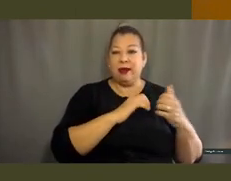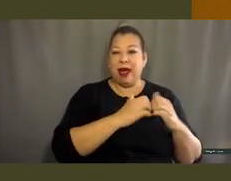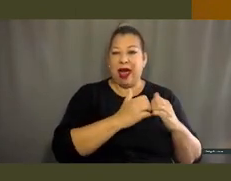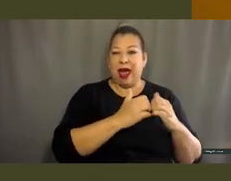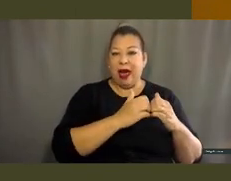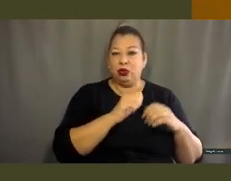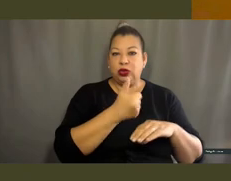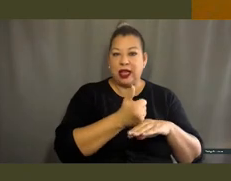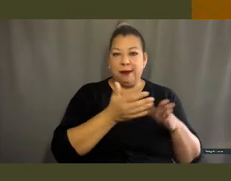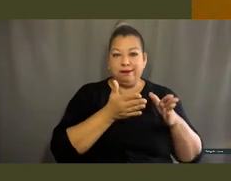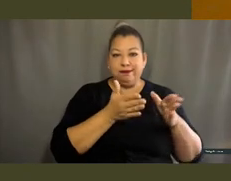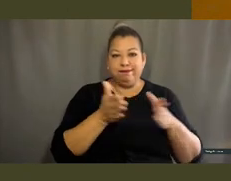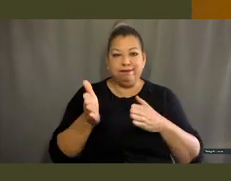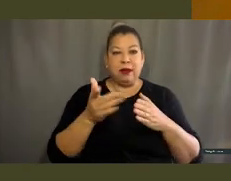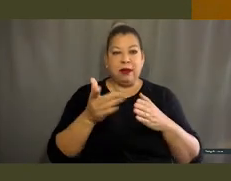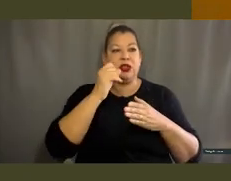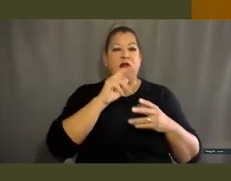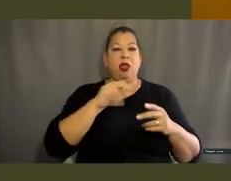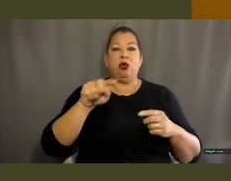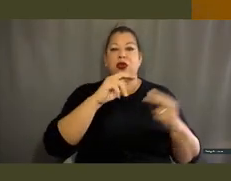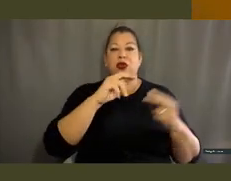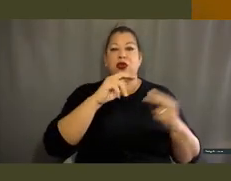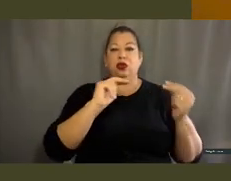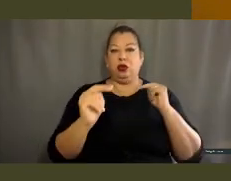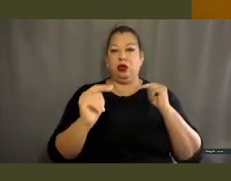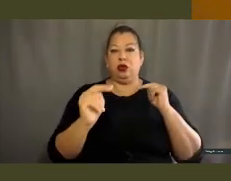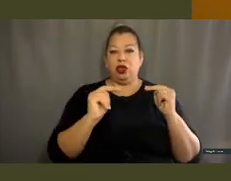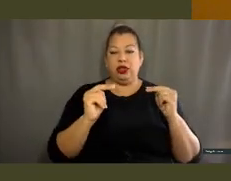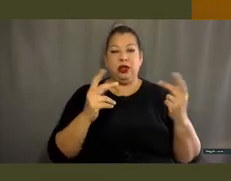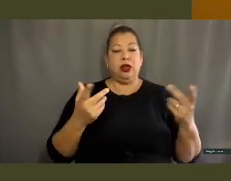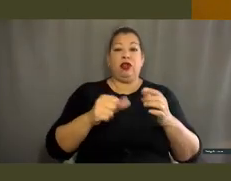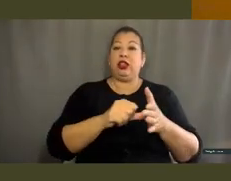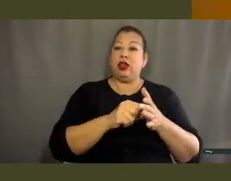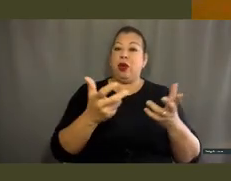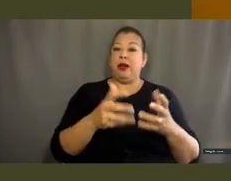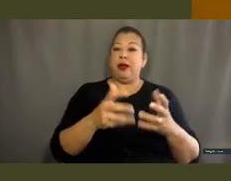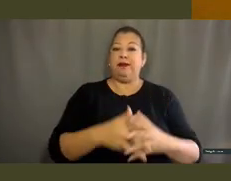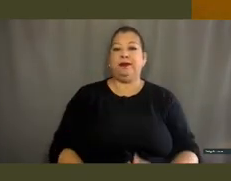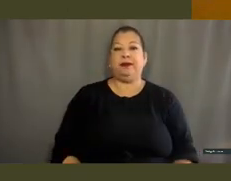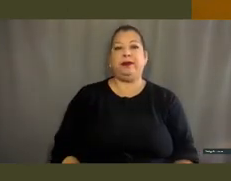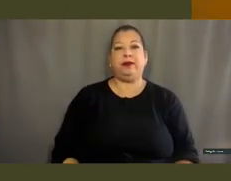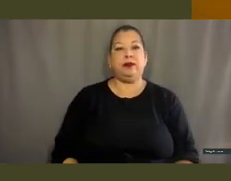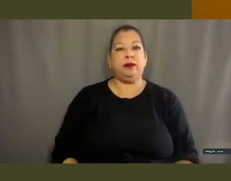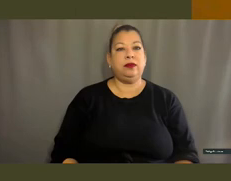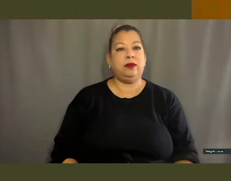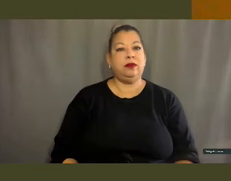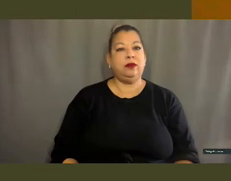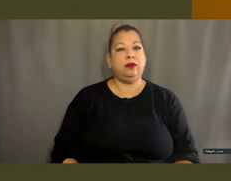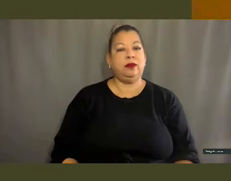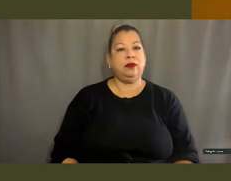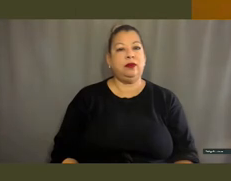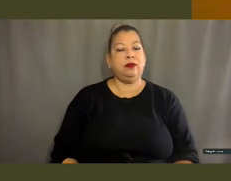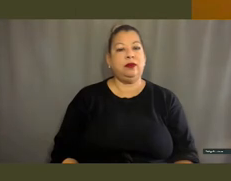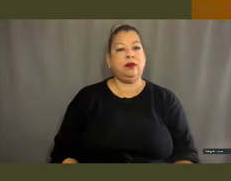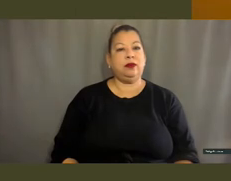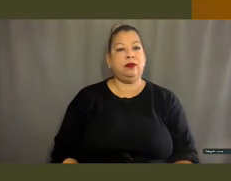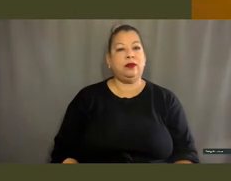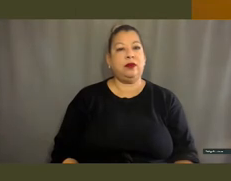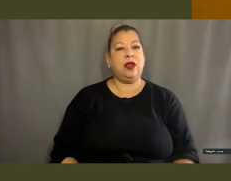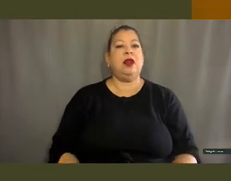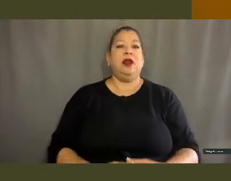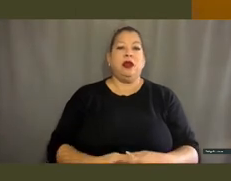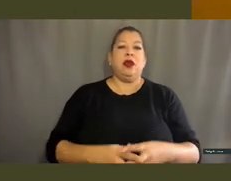course. And I mean, what we emphasize is that, I mean, it needs to be critically important that it's not opening up for sort of